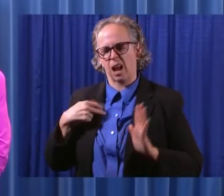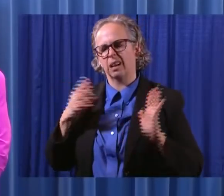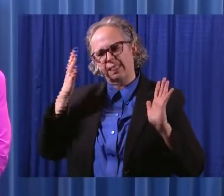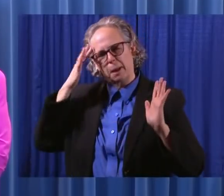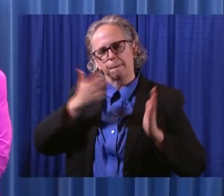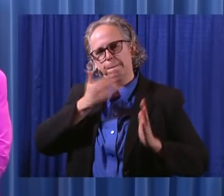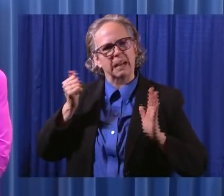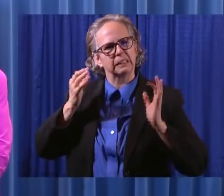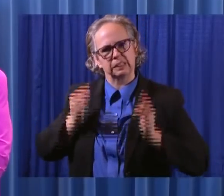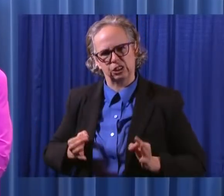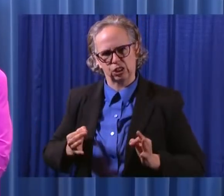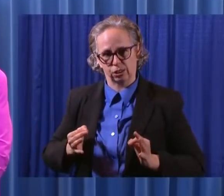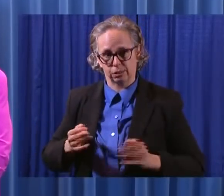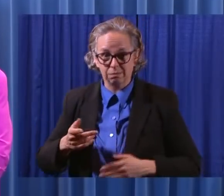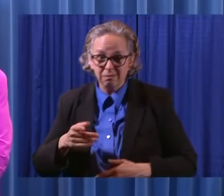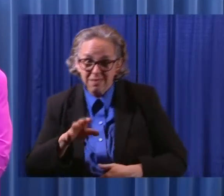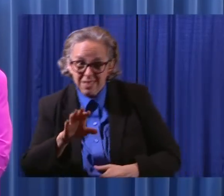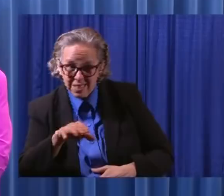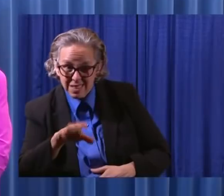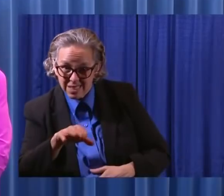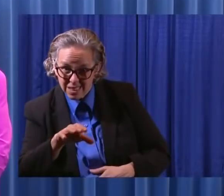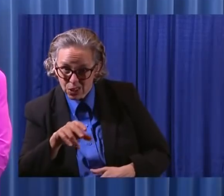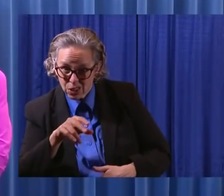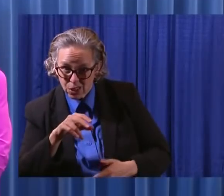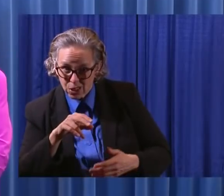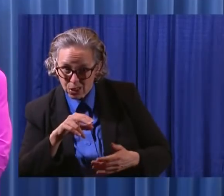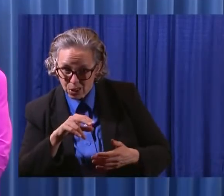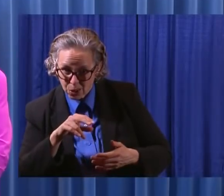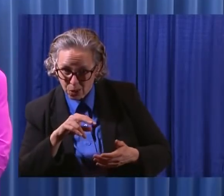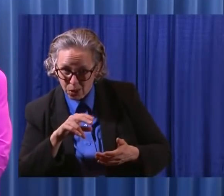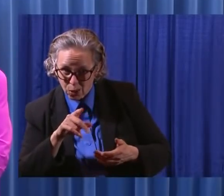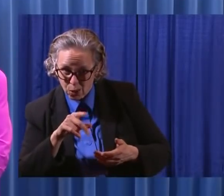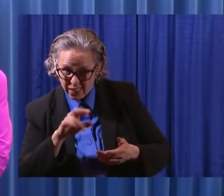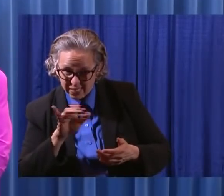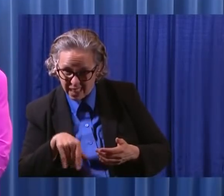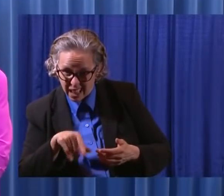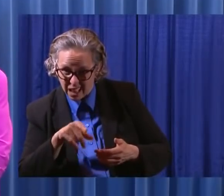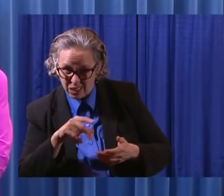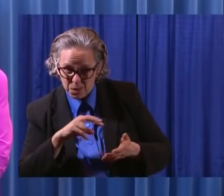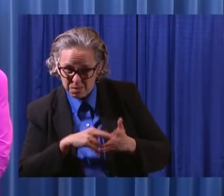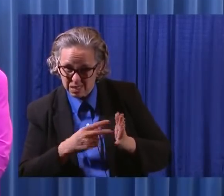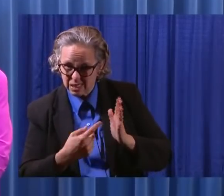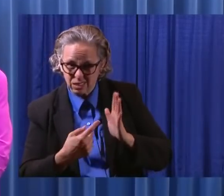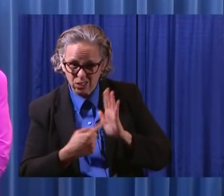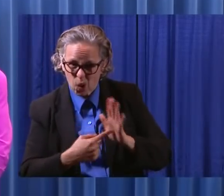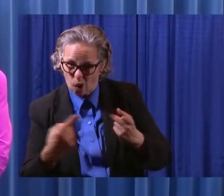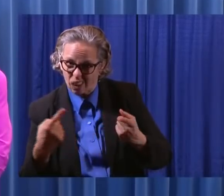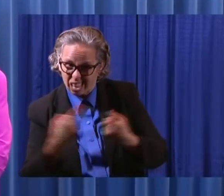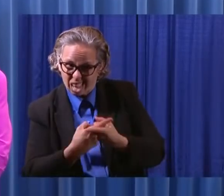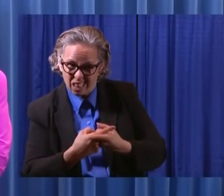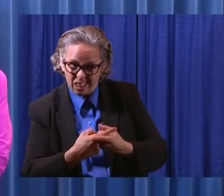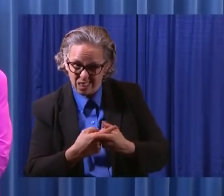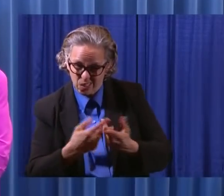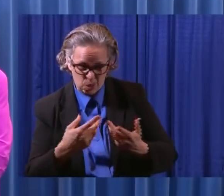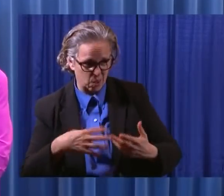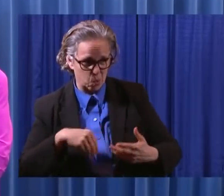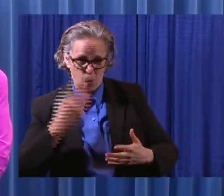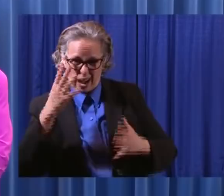Would that be read as a rebuke of the White House's standards on gatherings, large gatherings?